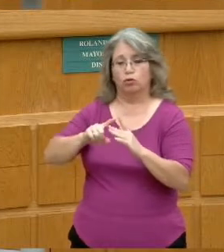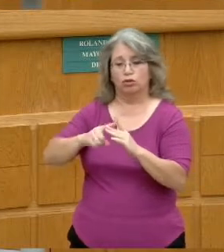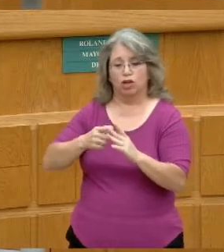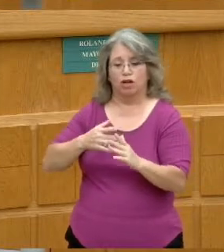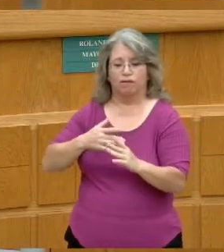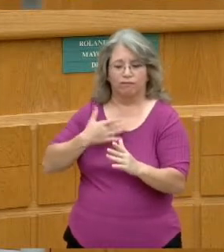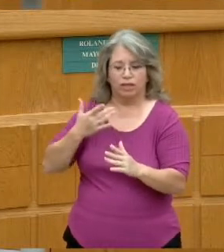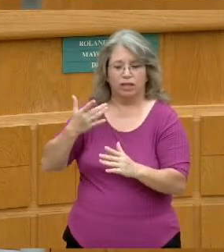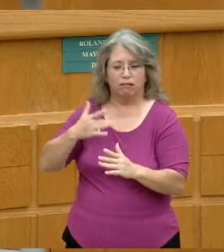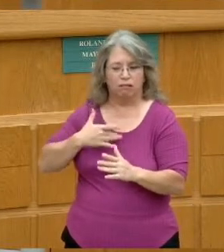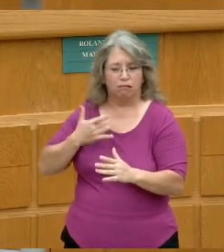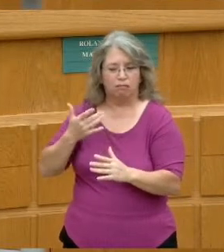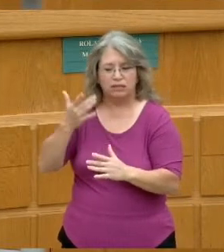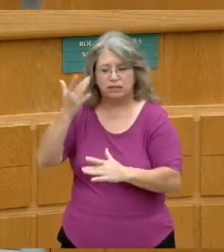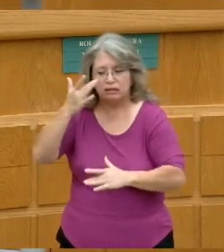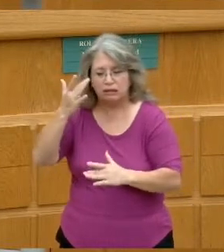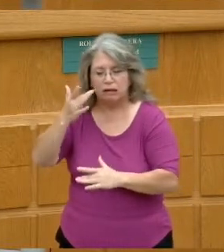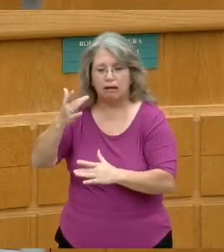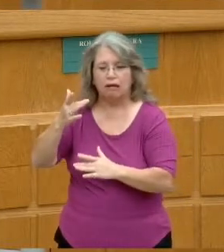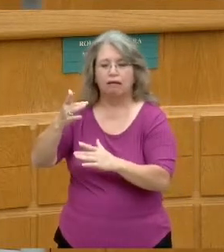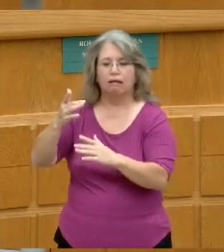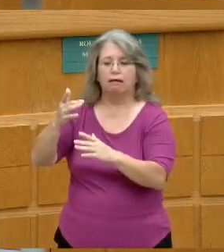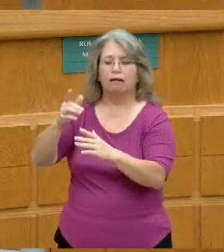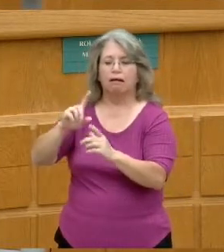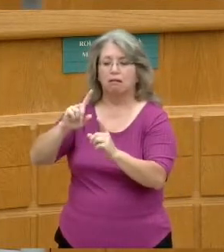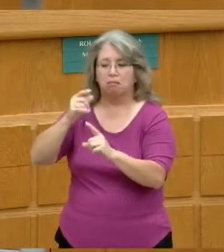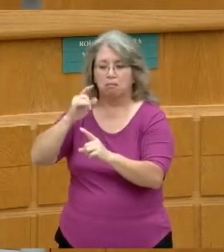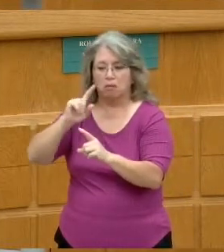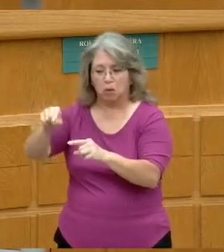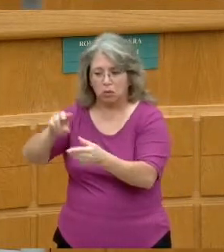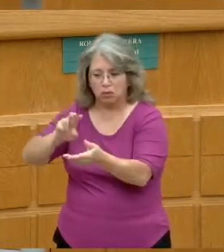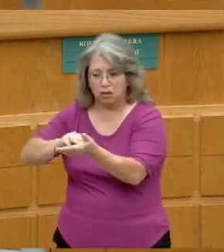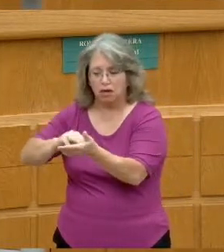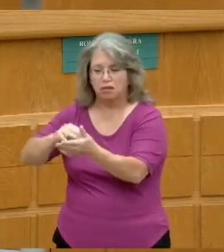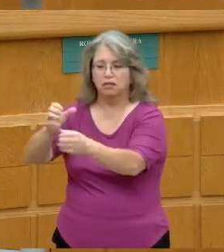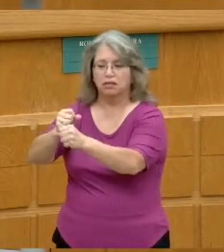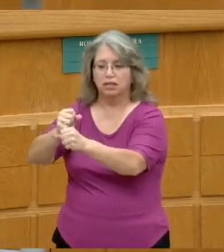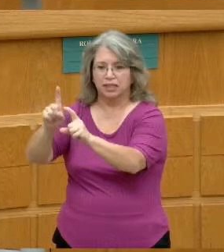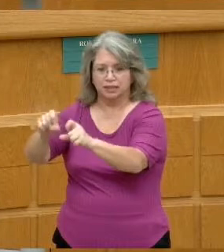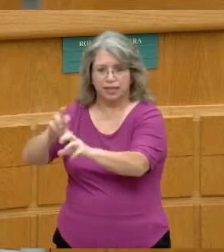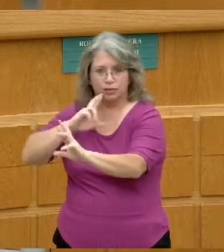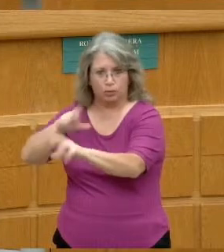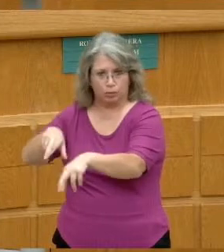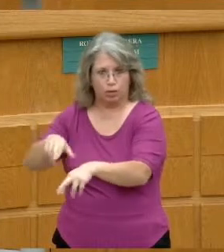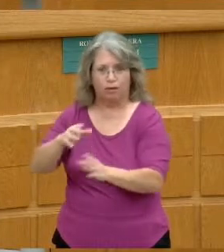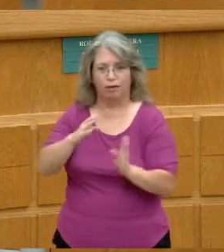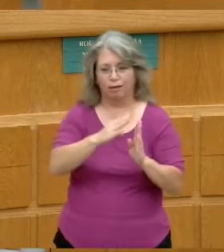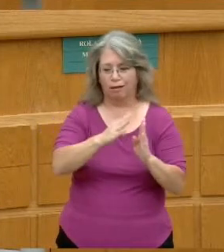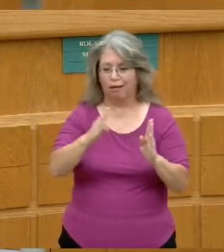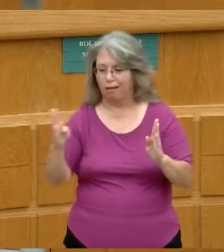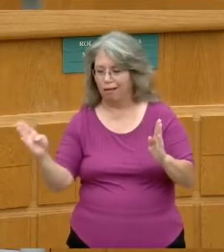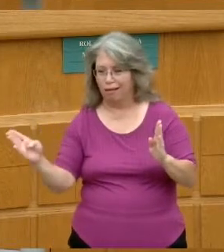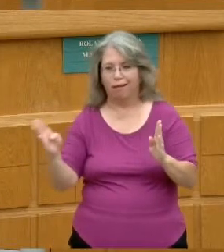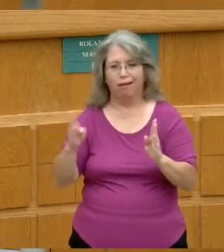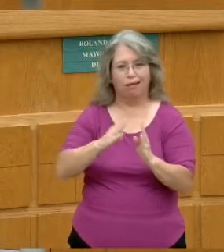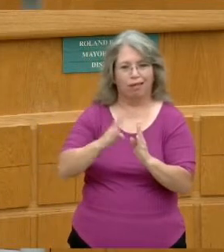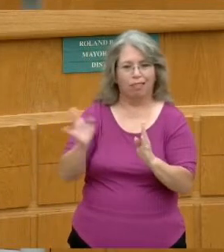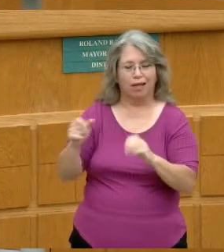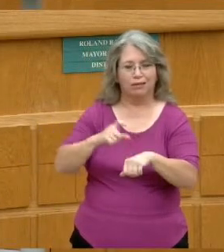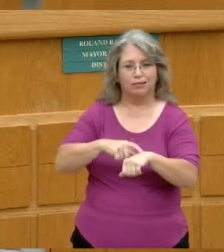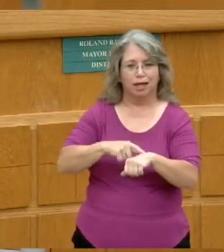the stay-at-home period, and this decline in the number of cases in the Coastal Bend area.